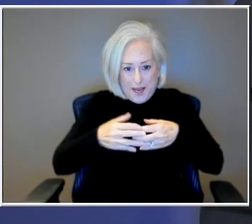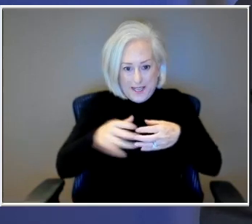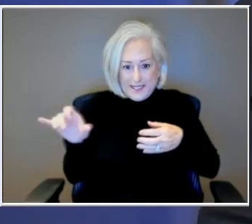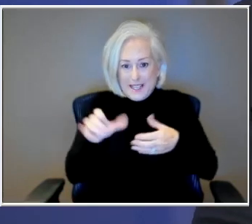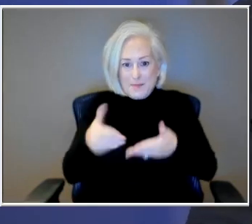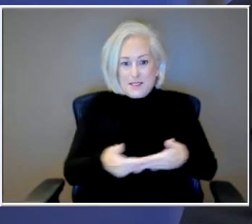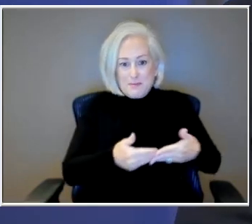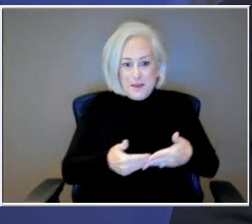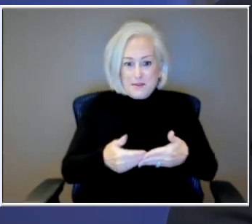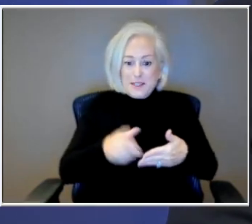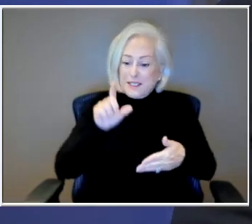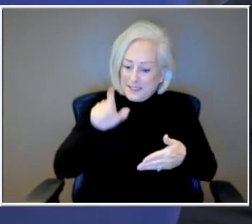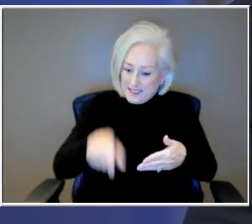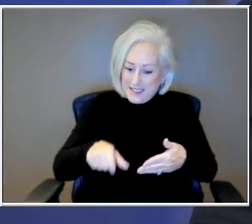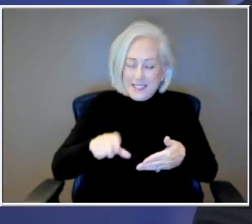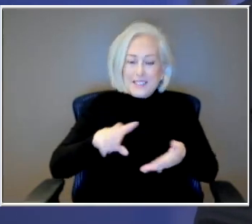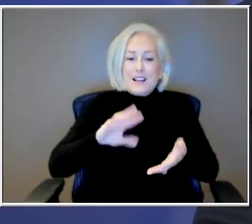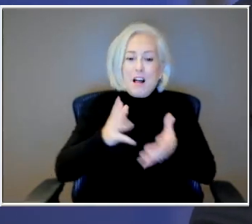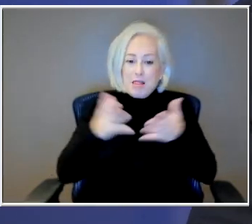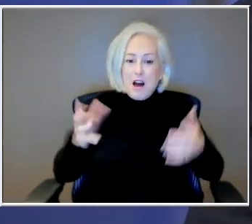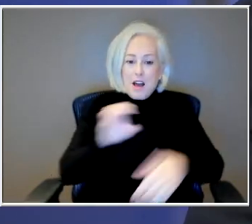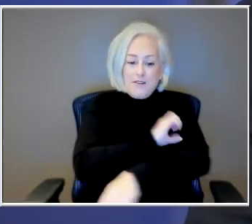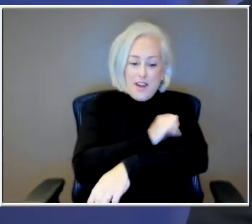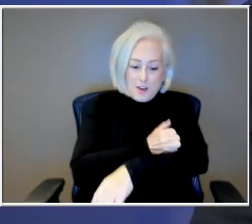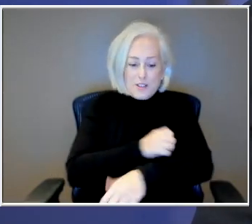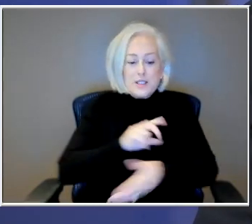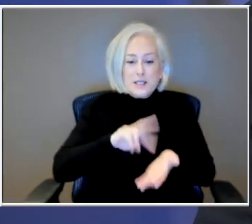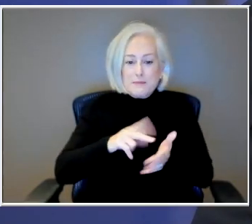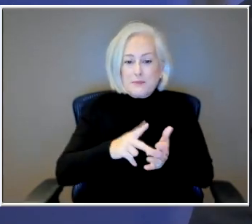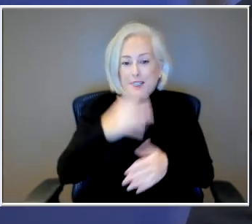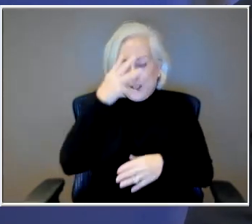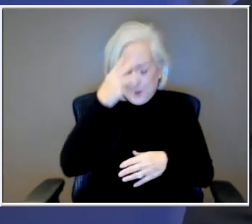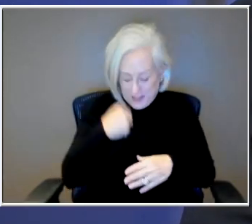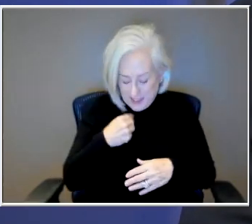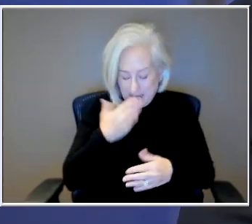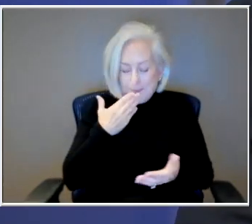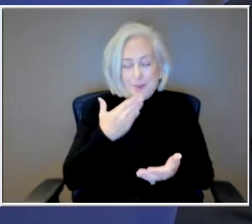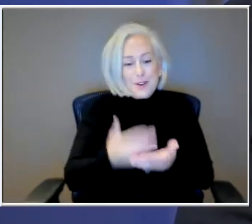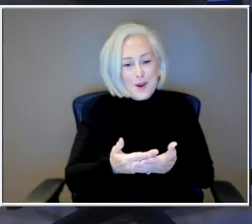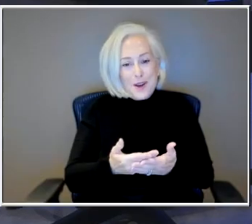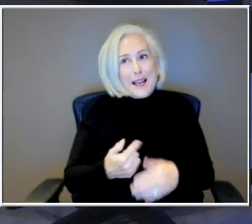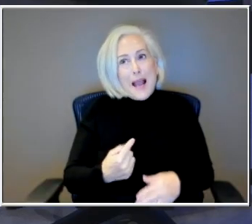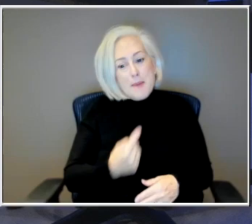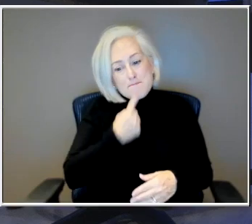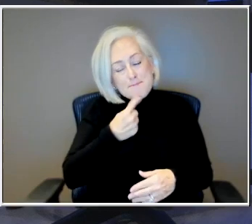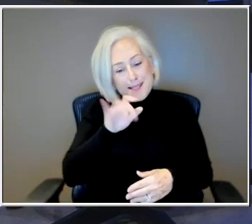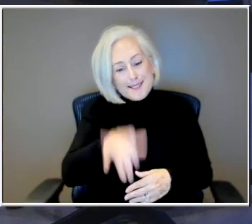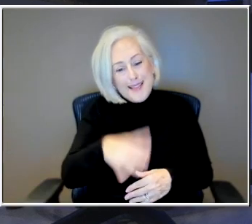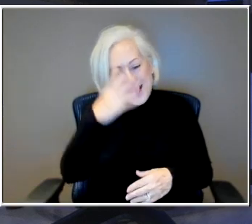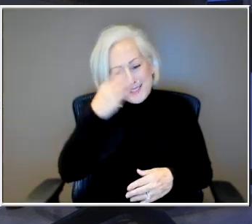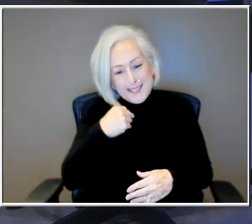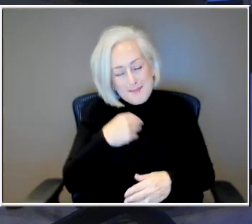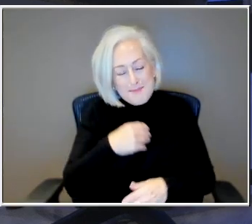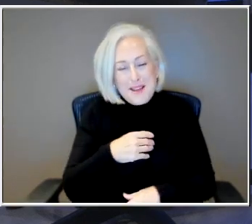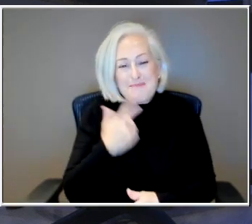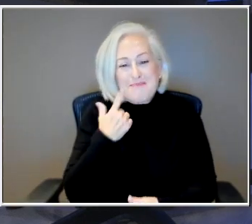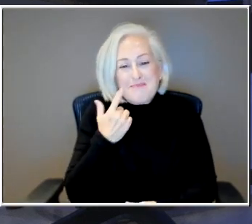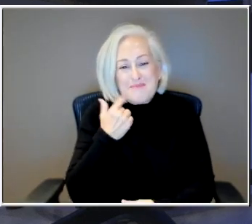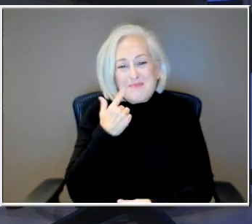lot of energy. And so you rest well, and I miss those naps. Those naps are really good. Right? Close her off the store,